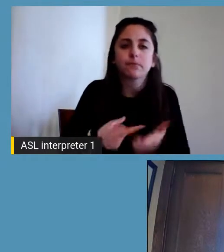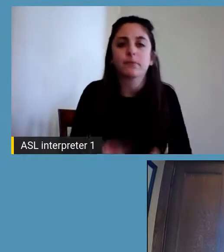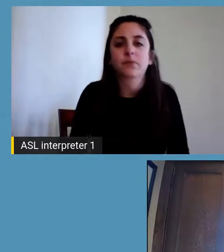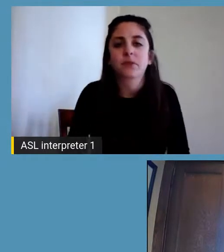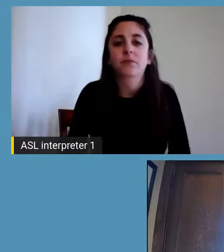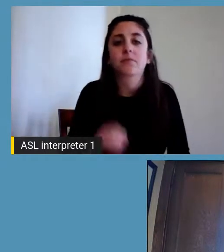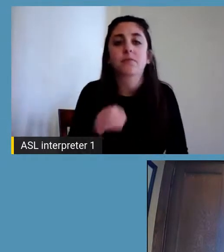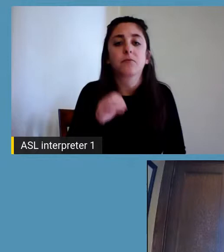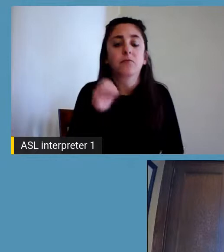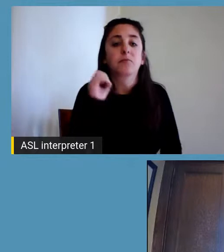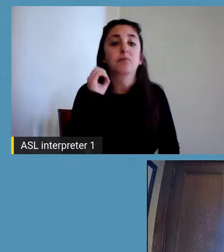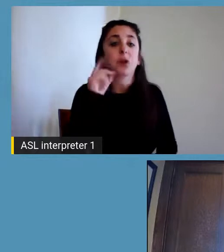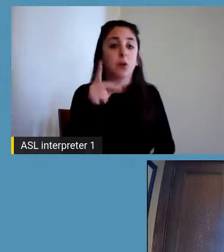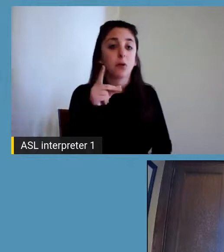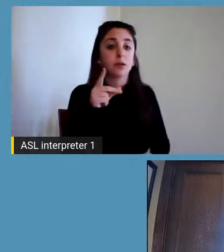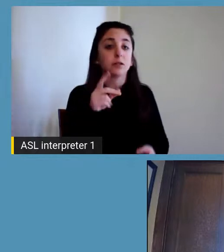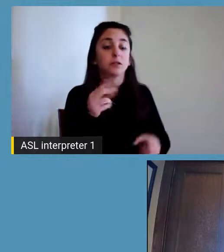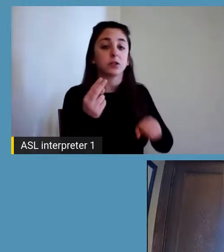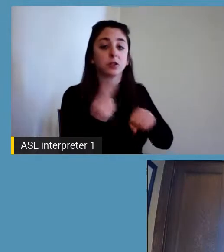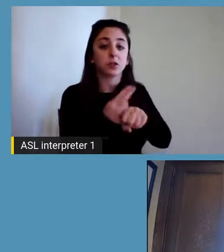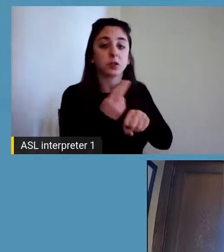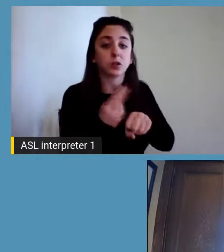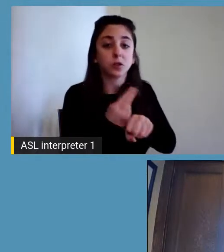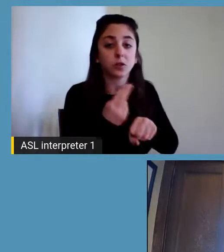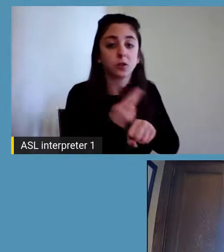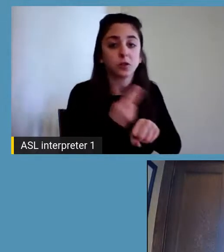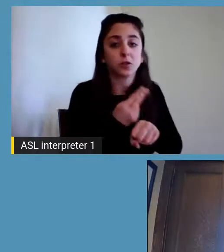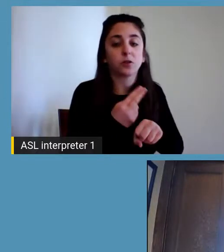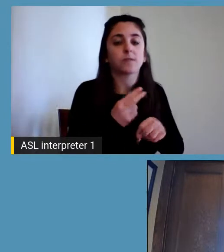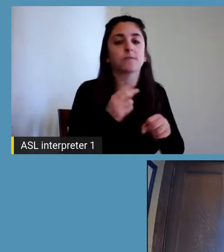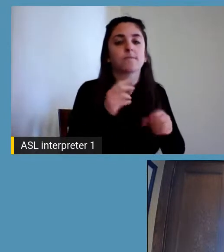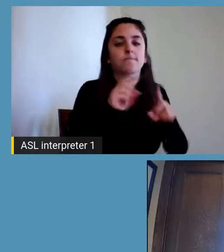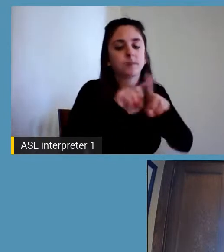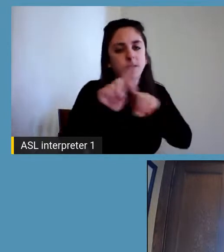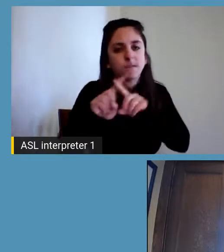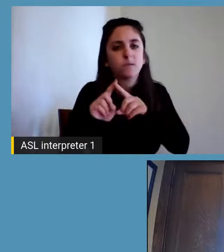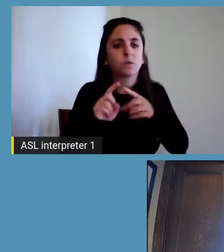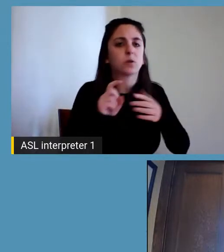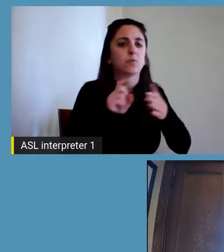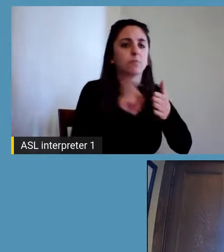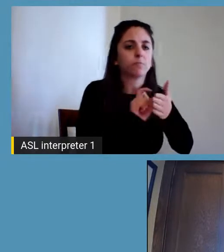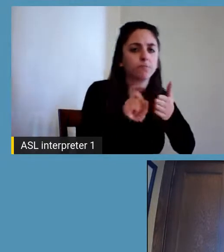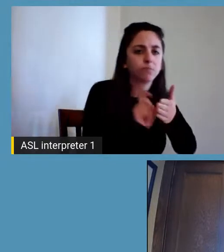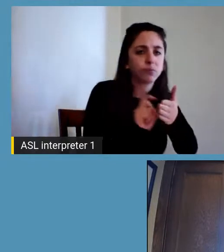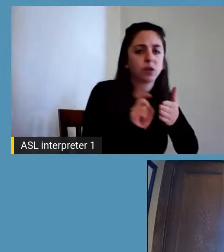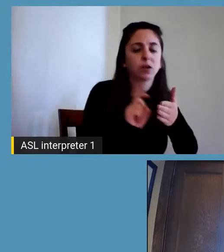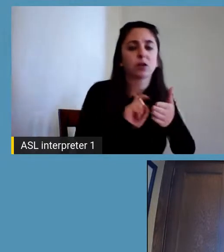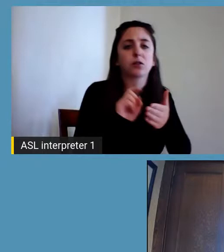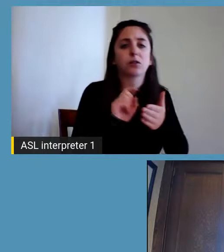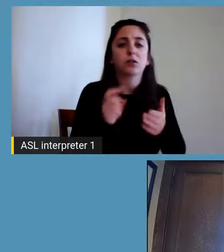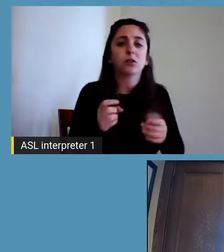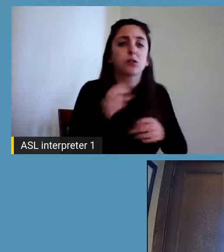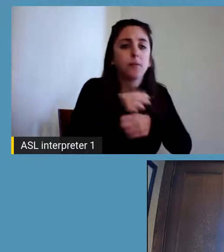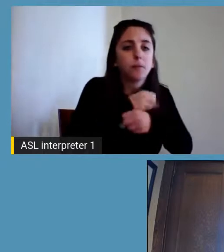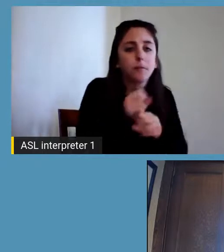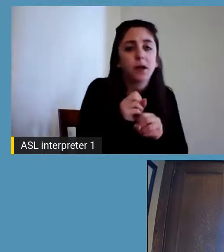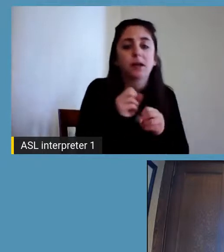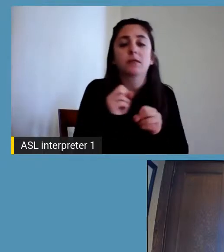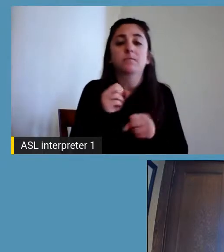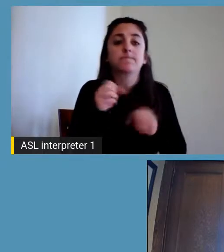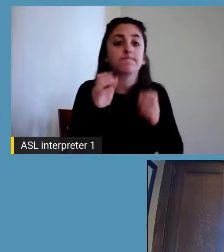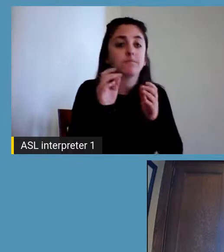Question. We are using Architect Leo and EVA scanners to create our digital collections of real-world assets. Is